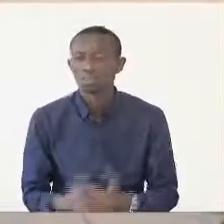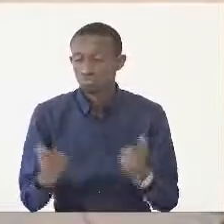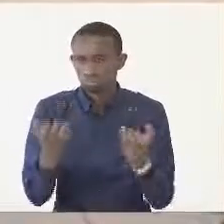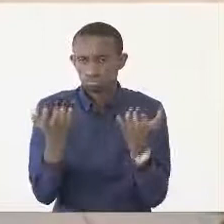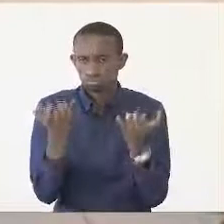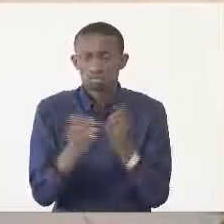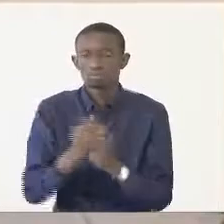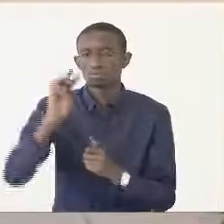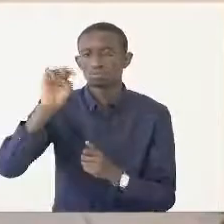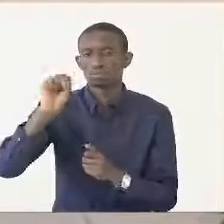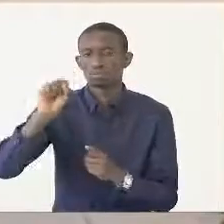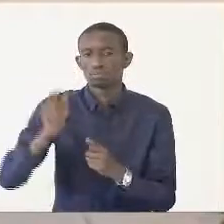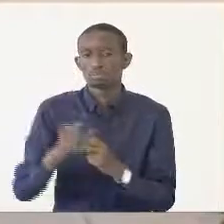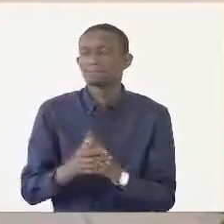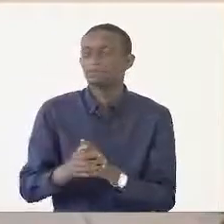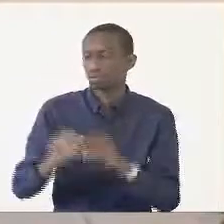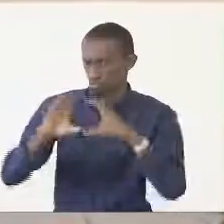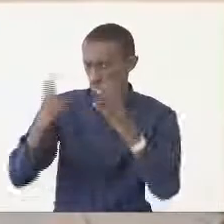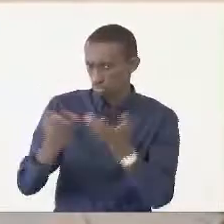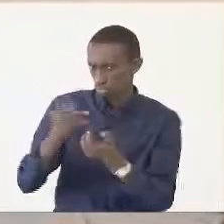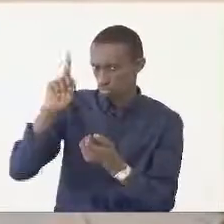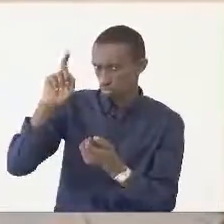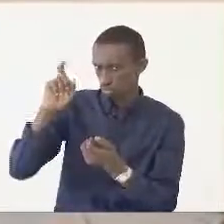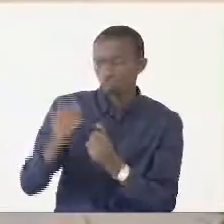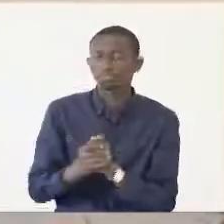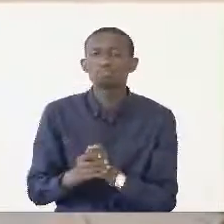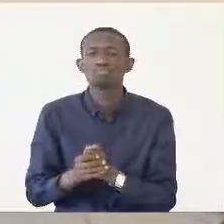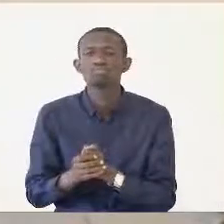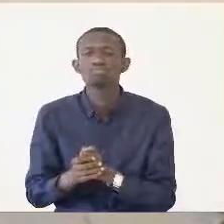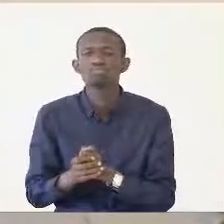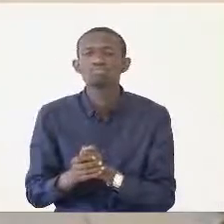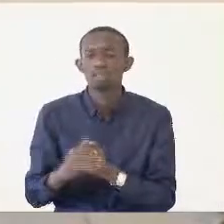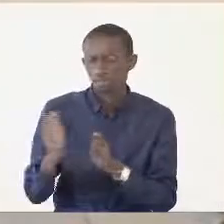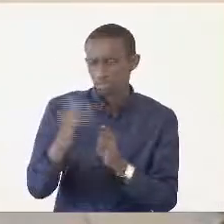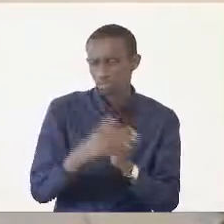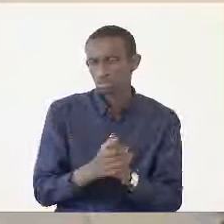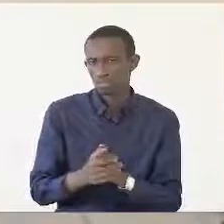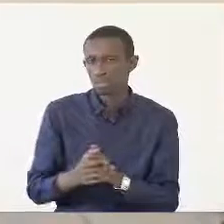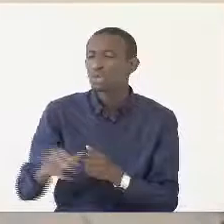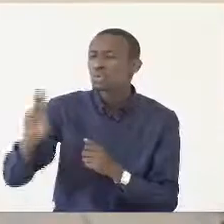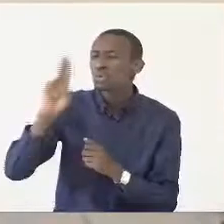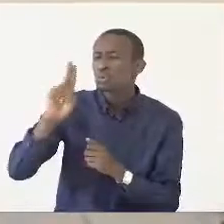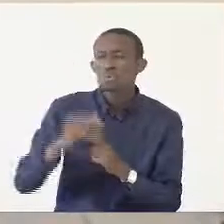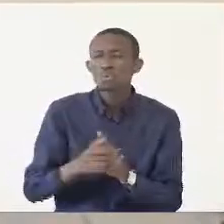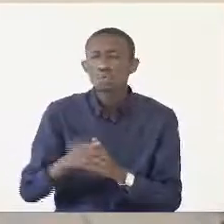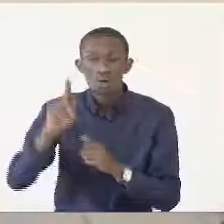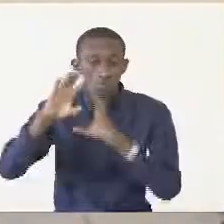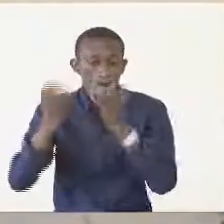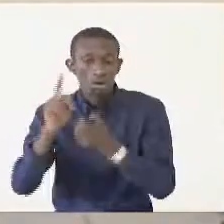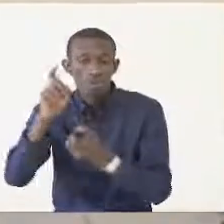of the white, then hue of the white, plus mass of the